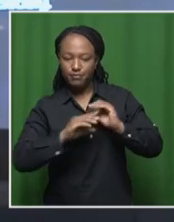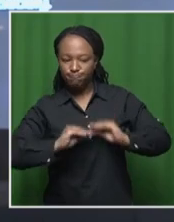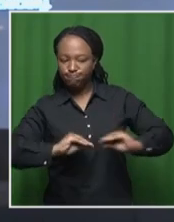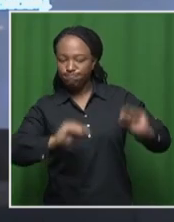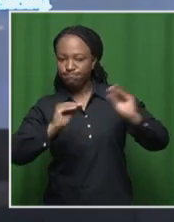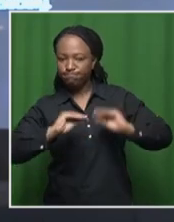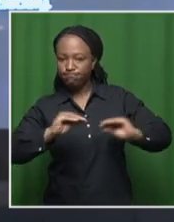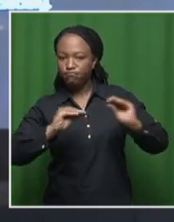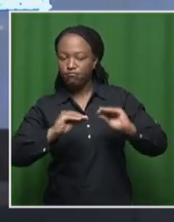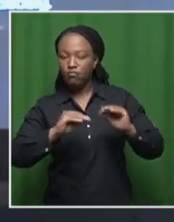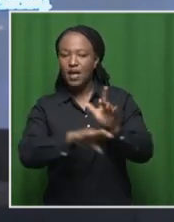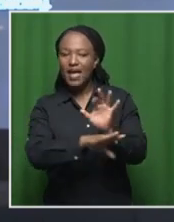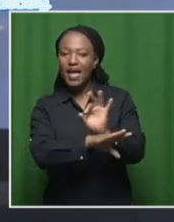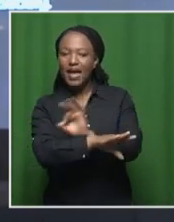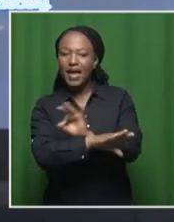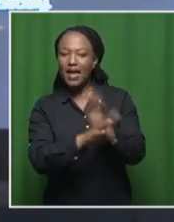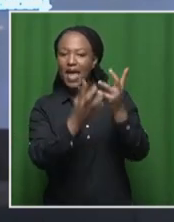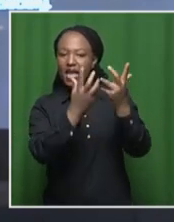their engineering and training